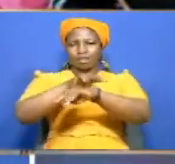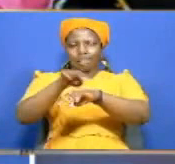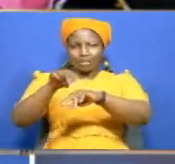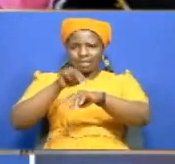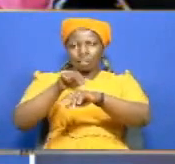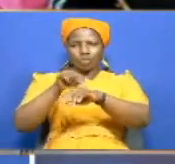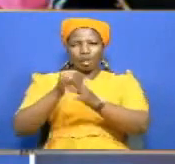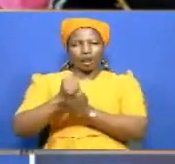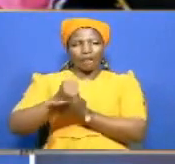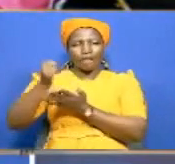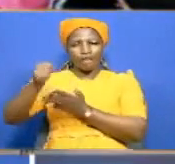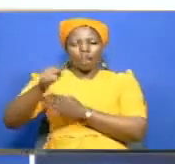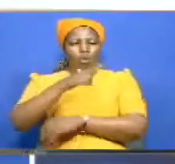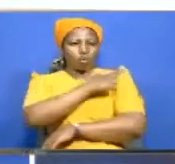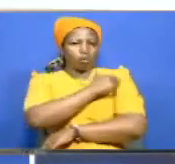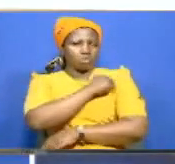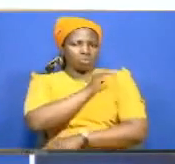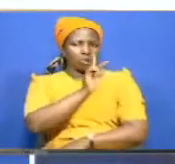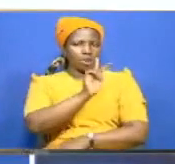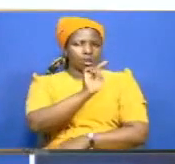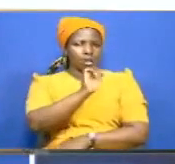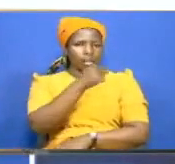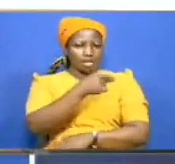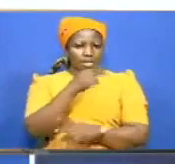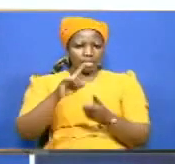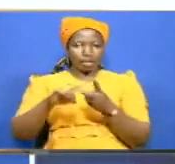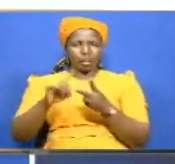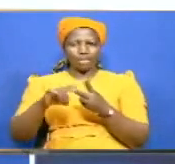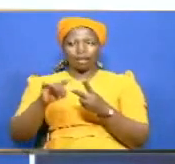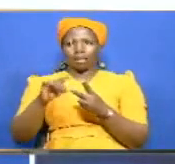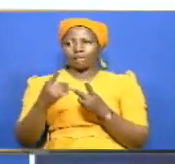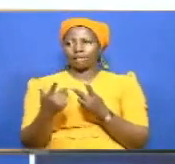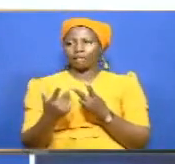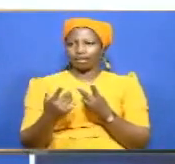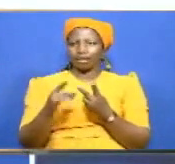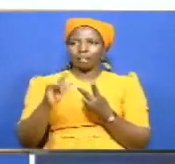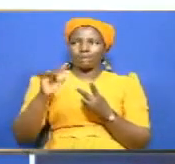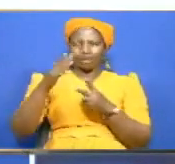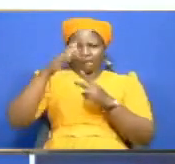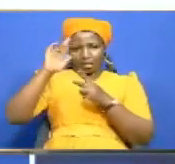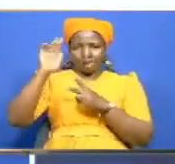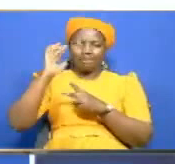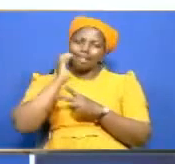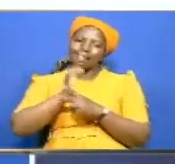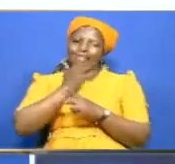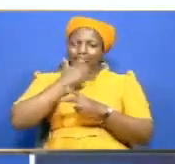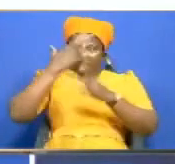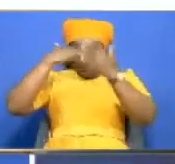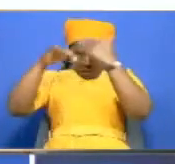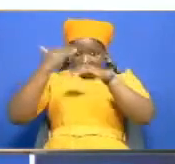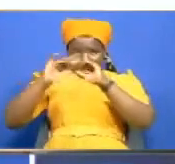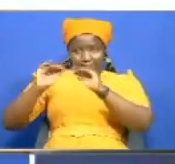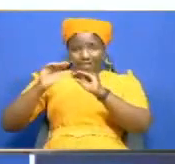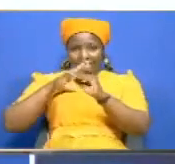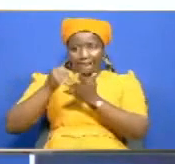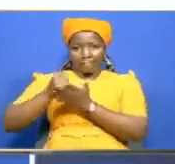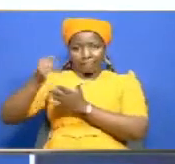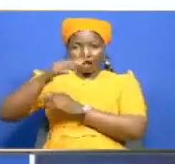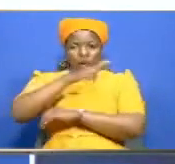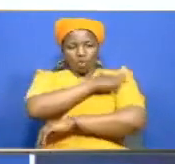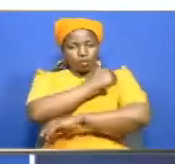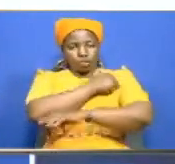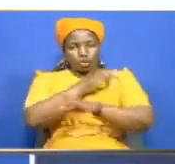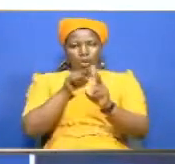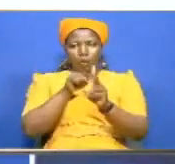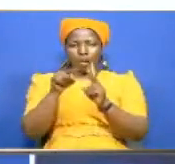referral hospitals, Kenyatta National Hospital and Kenyatta University Teaching and Referral Hospital, all offering